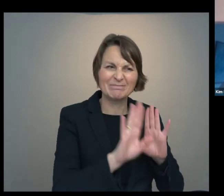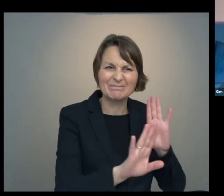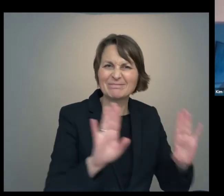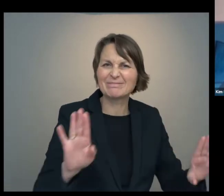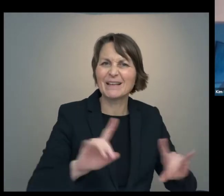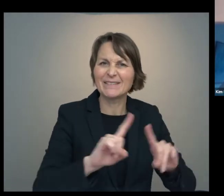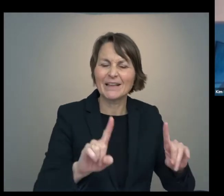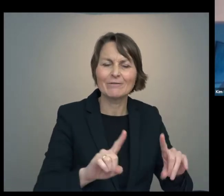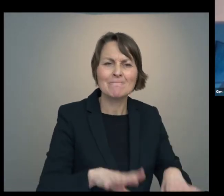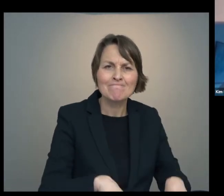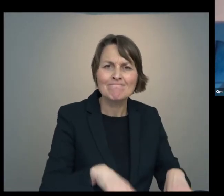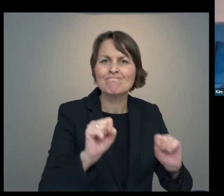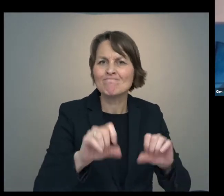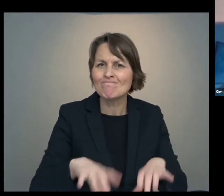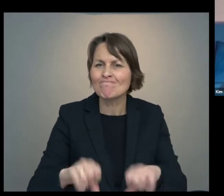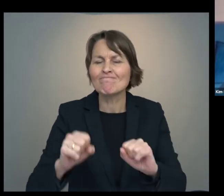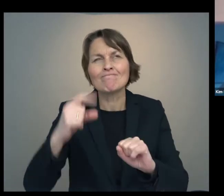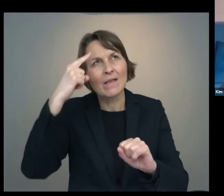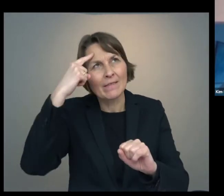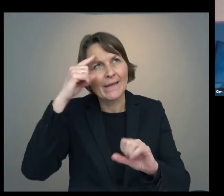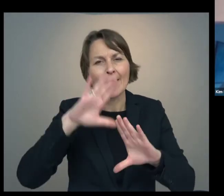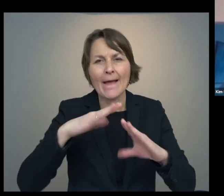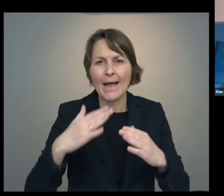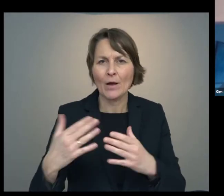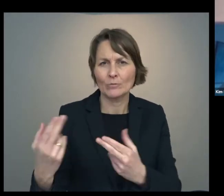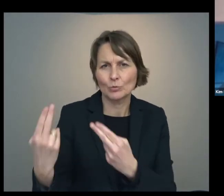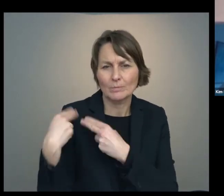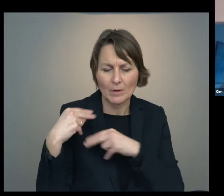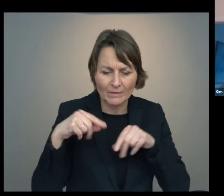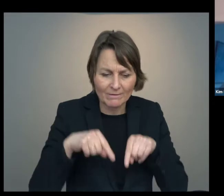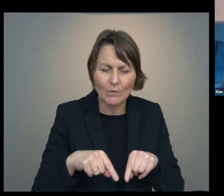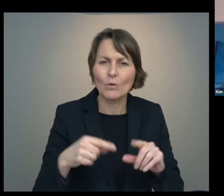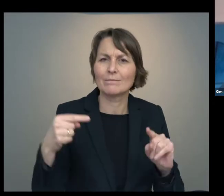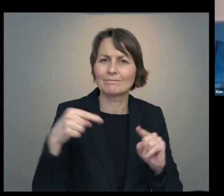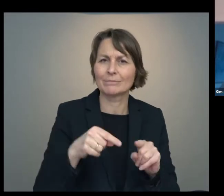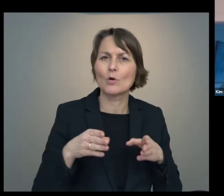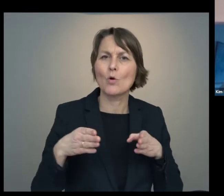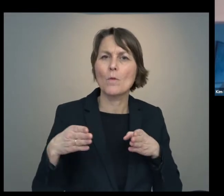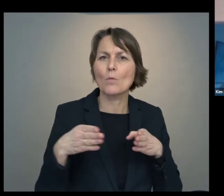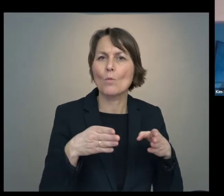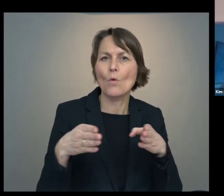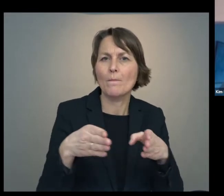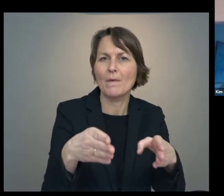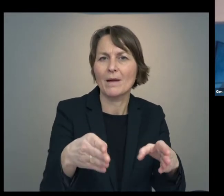pull requests to the core, is there a way people can help shape the roadmap?